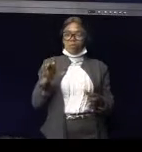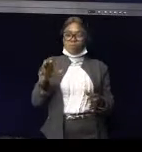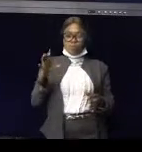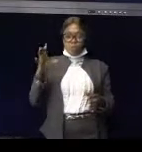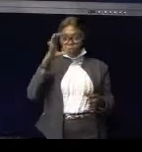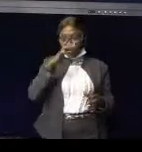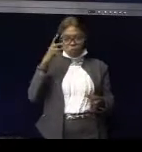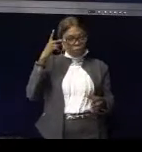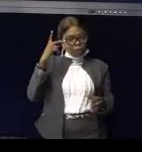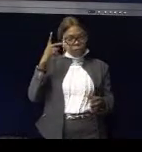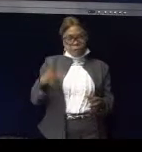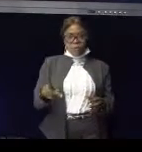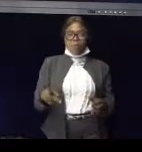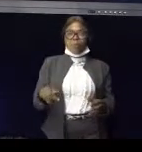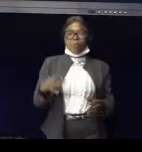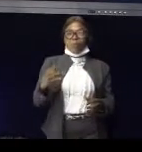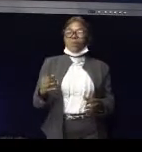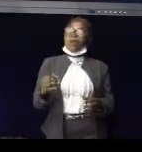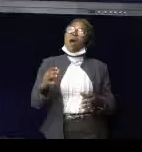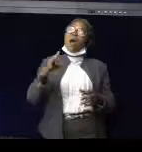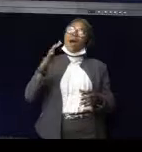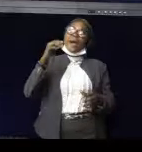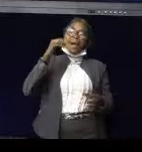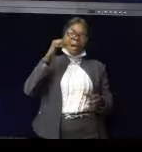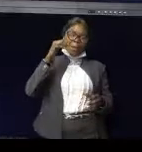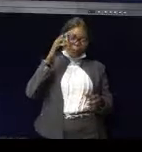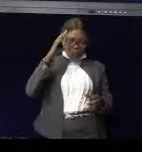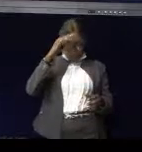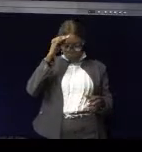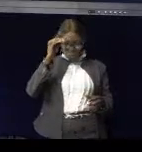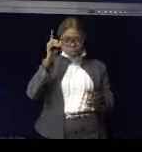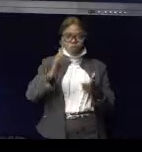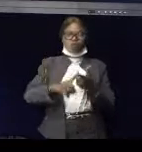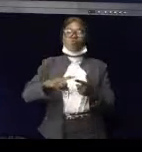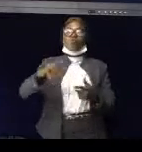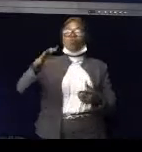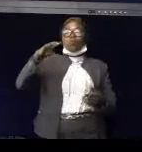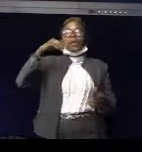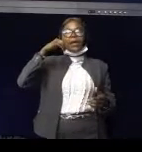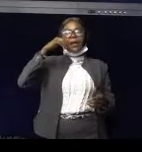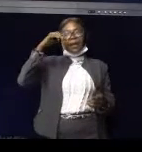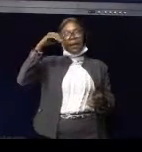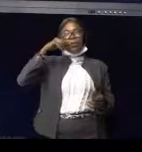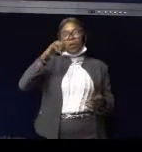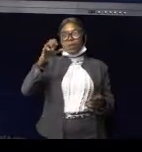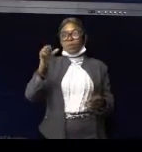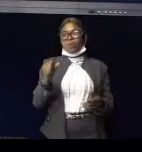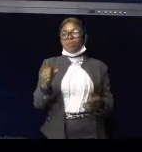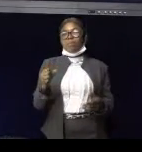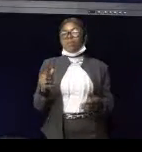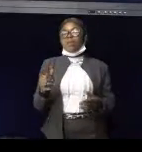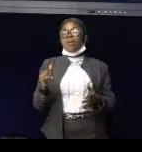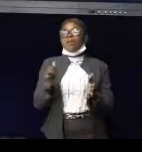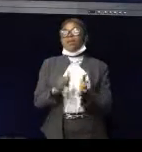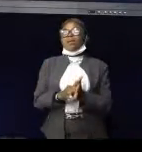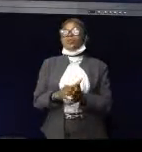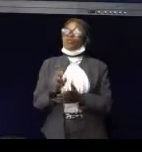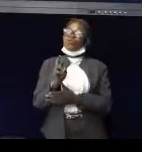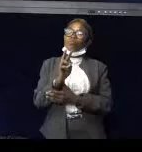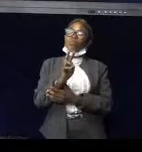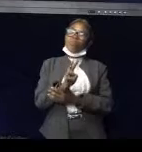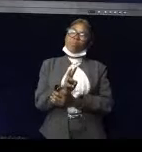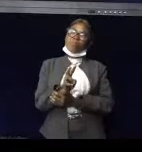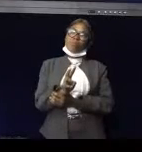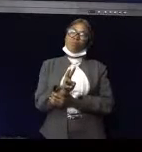of boys to girls. Not girls to boys, boys to girls. And that is boys here to